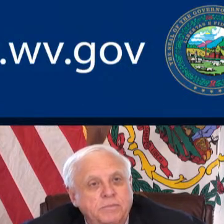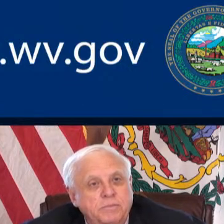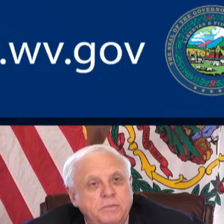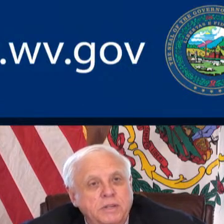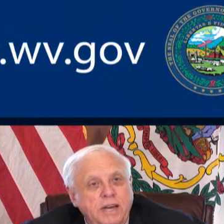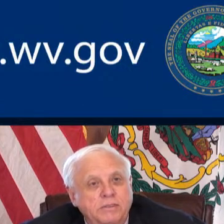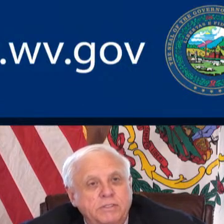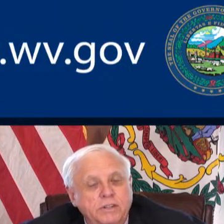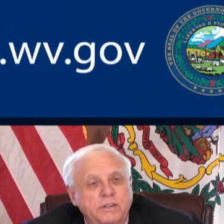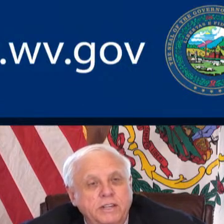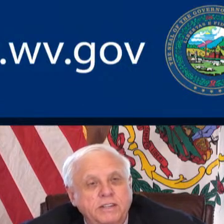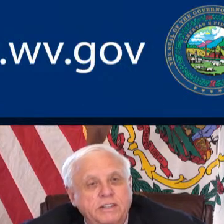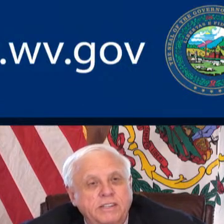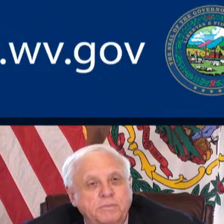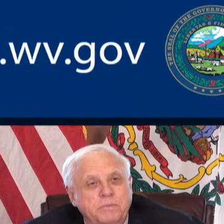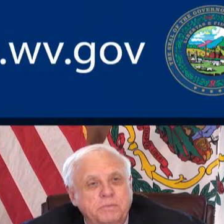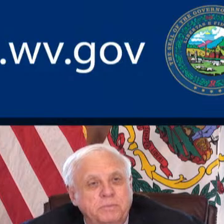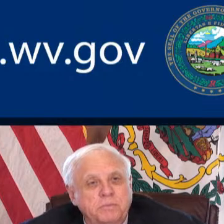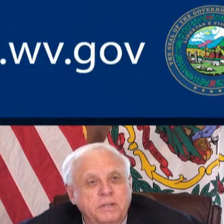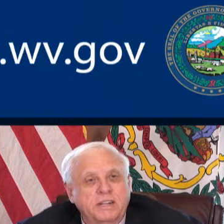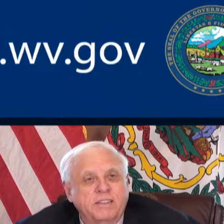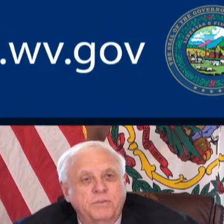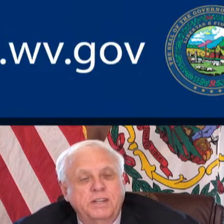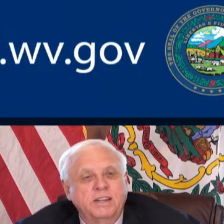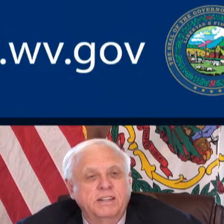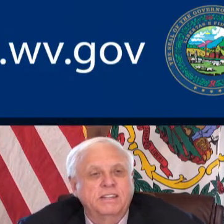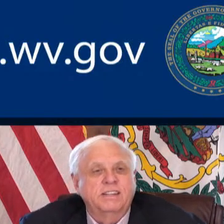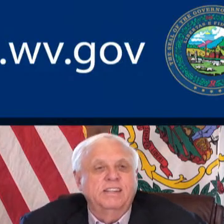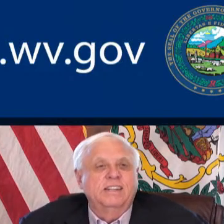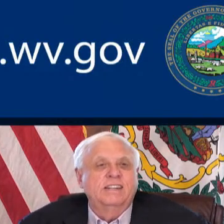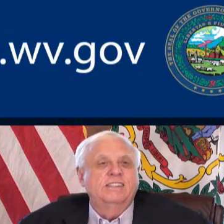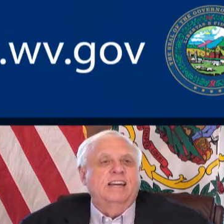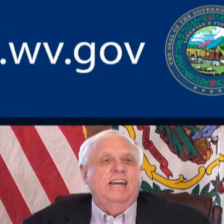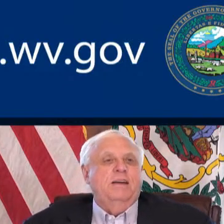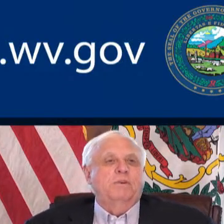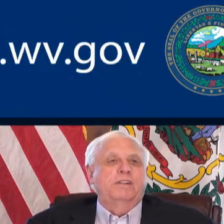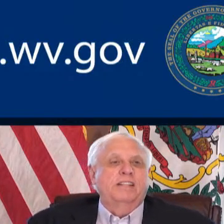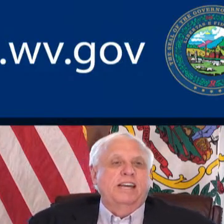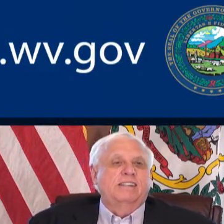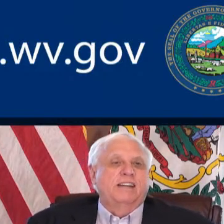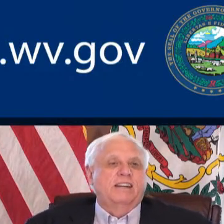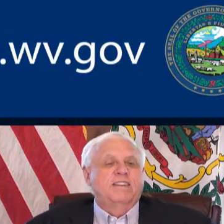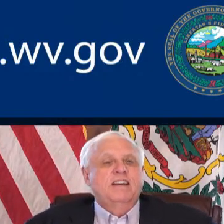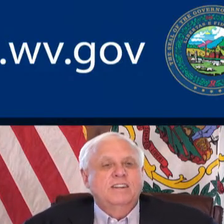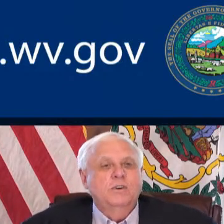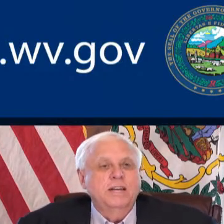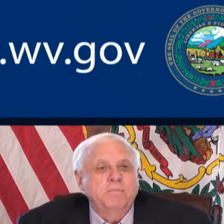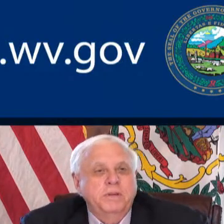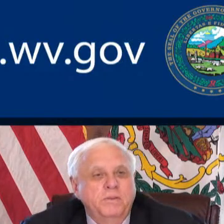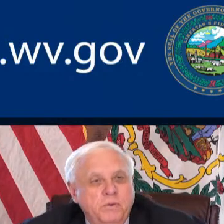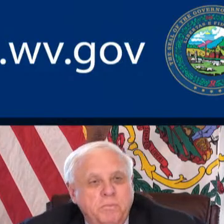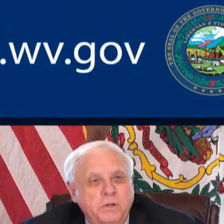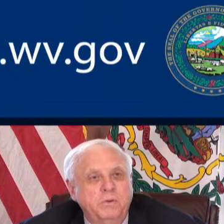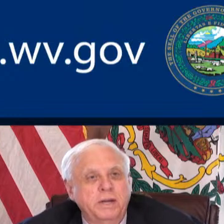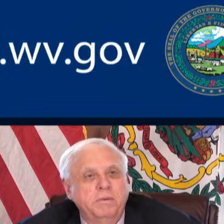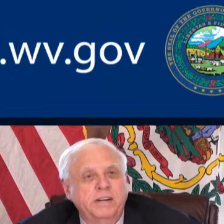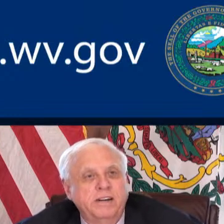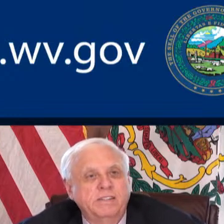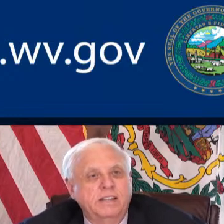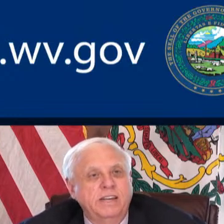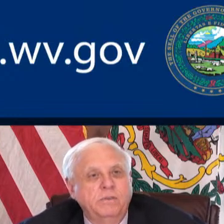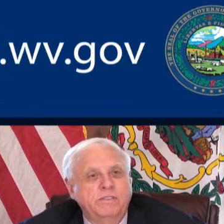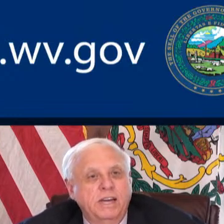know, absolutely putting the hammer to that great, beautiful blue ribbon